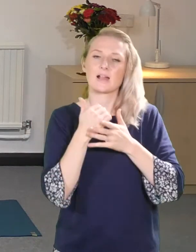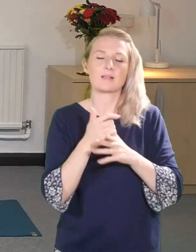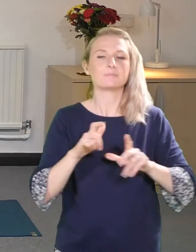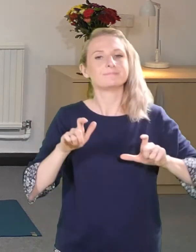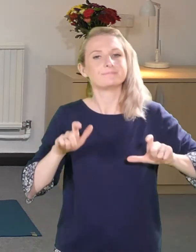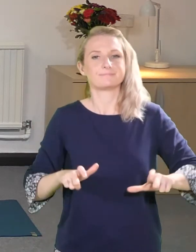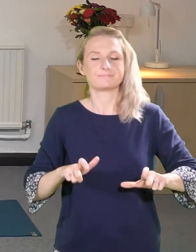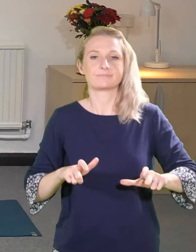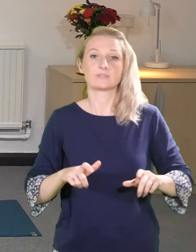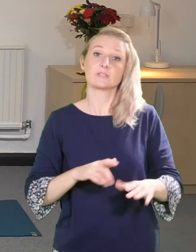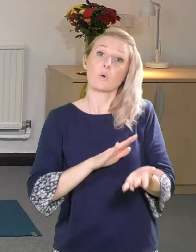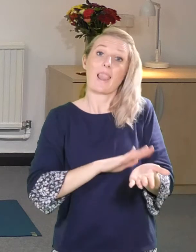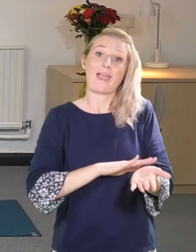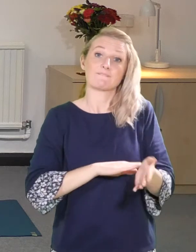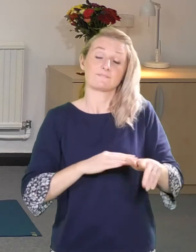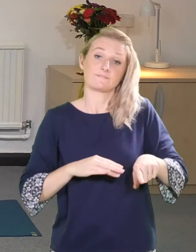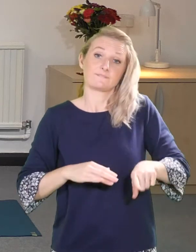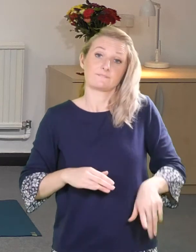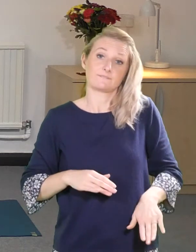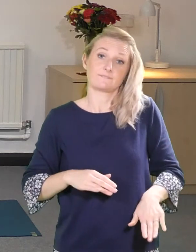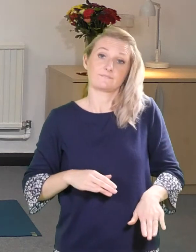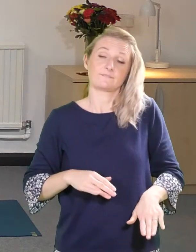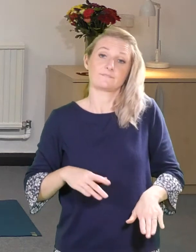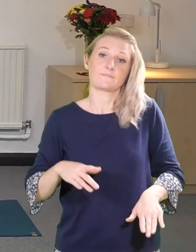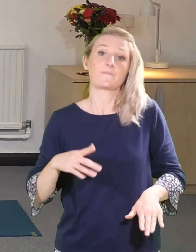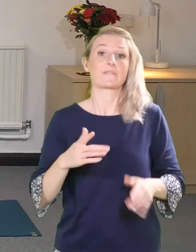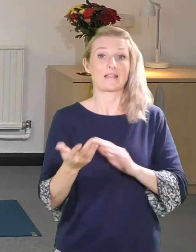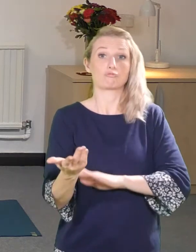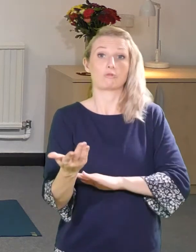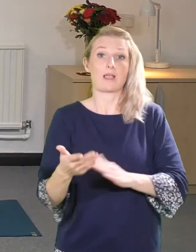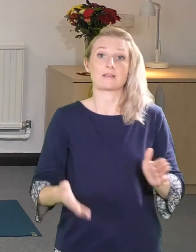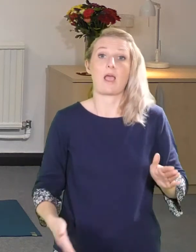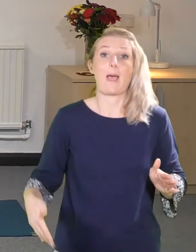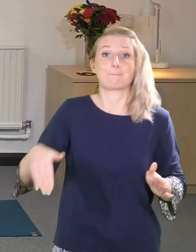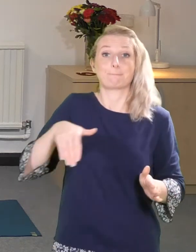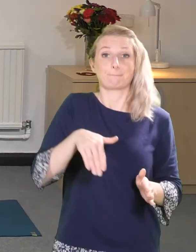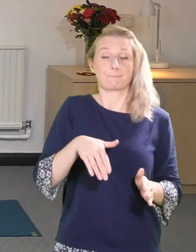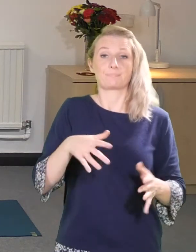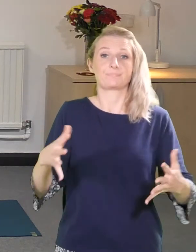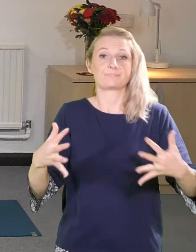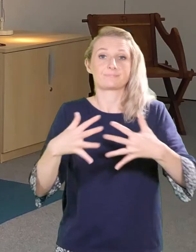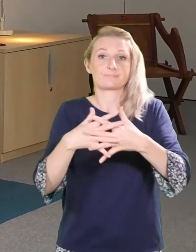leg. And then we're going to lift the right leg up, interlock the fingers around the knee.